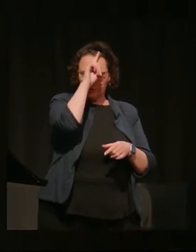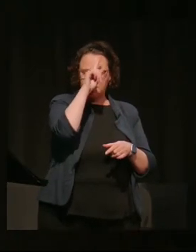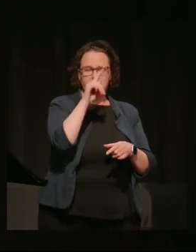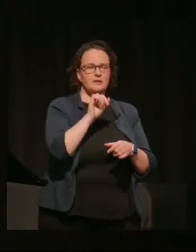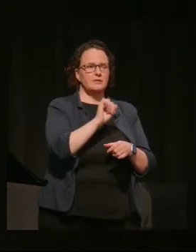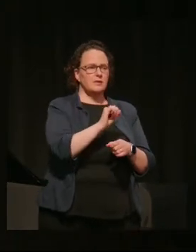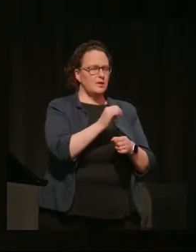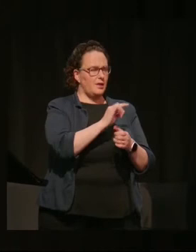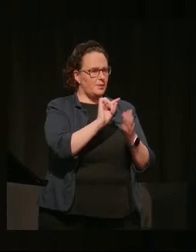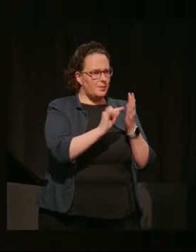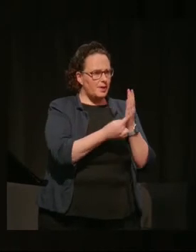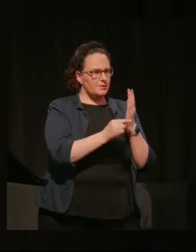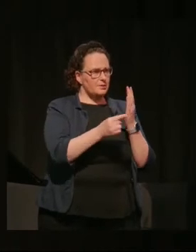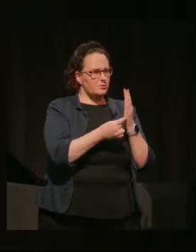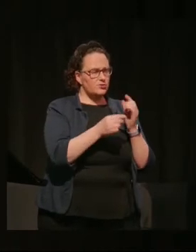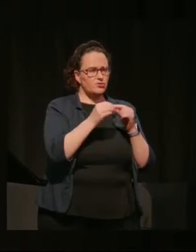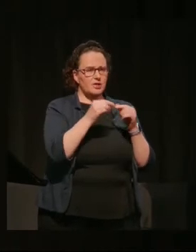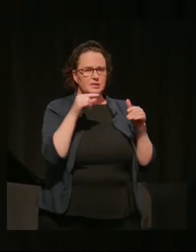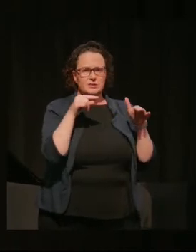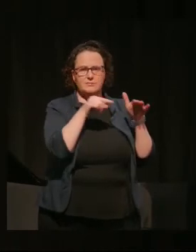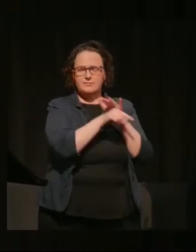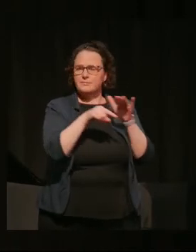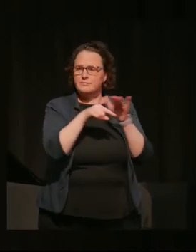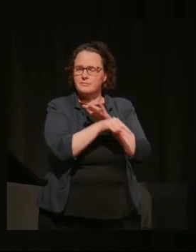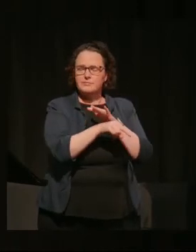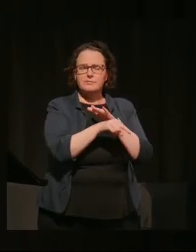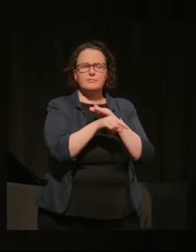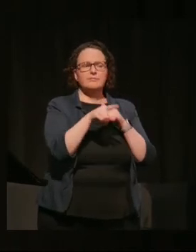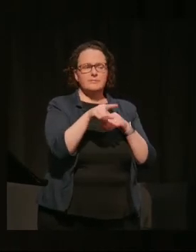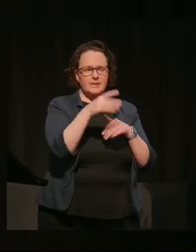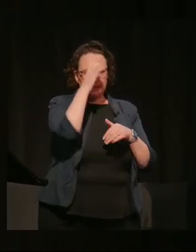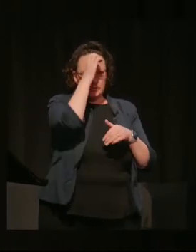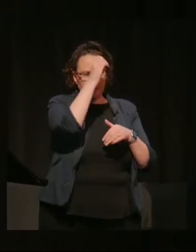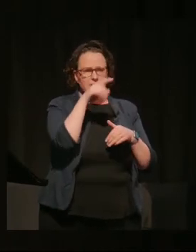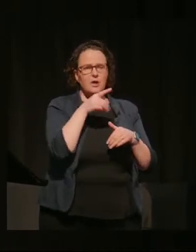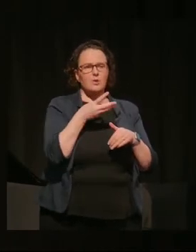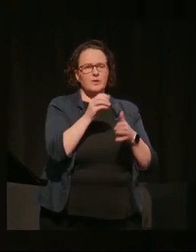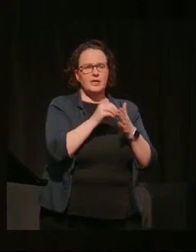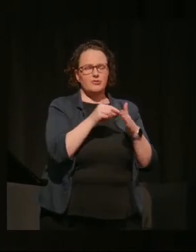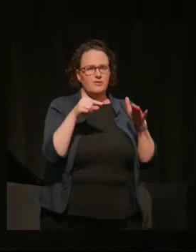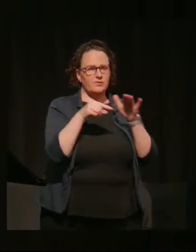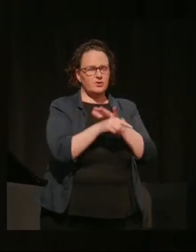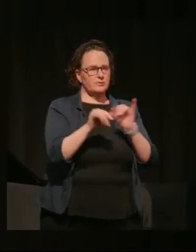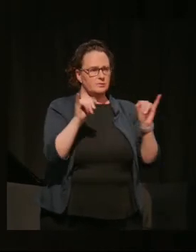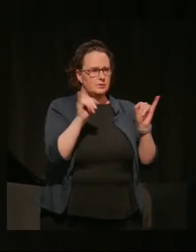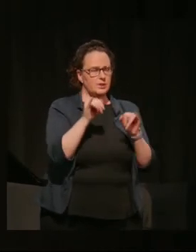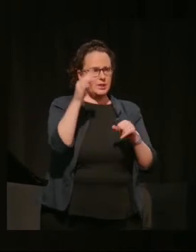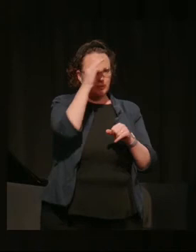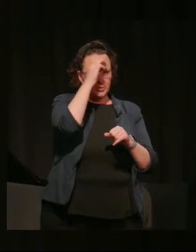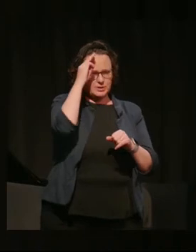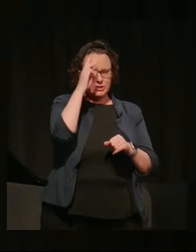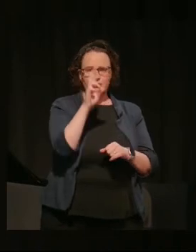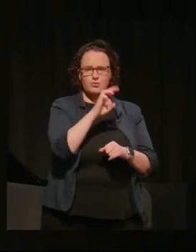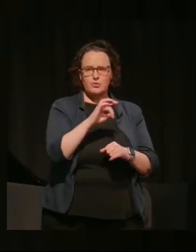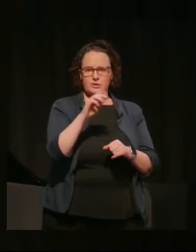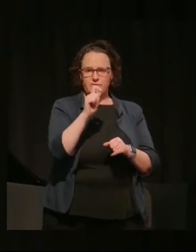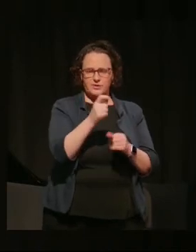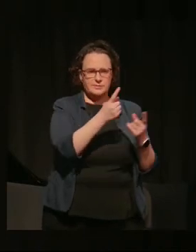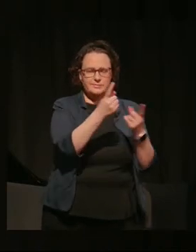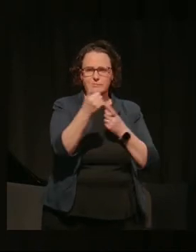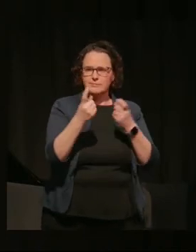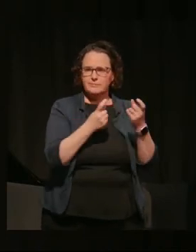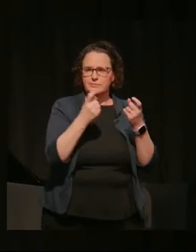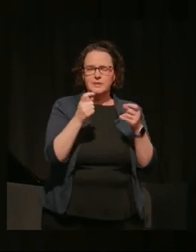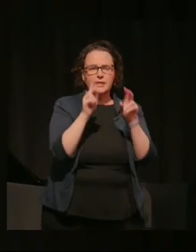of thousands tried to flee. Anticipating a Jewish refugee crisis, President Roosevelt convened an